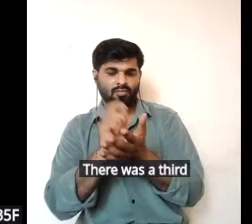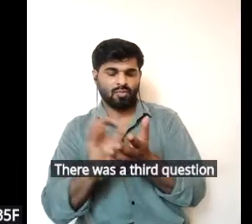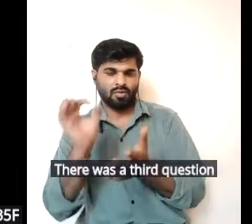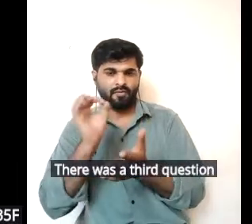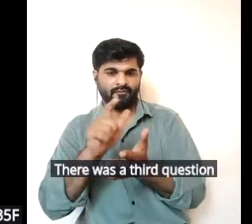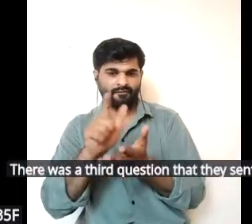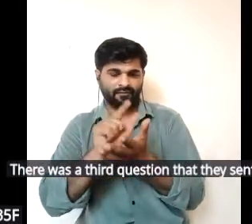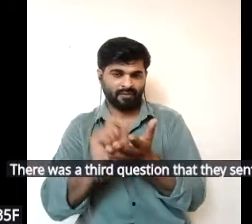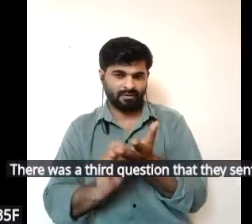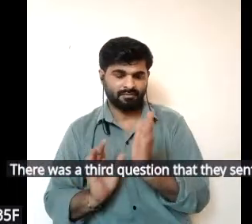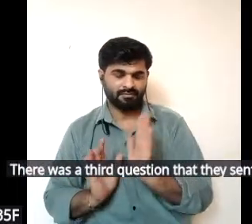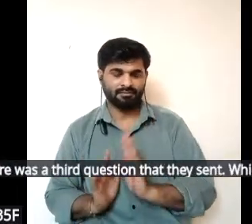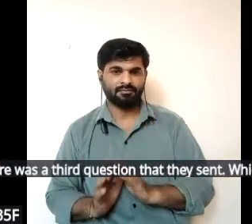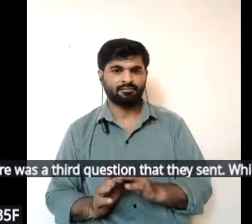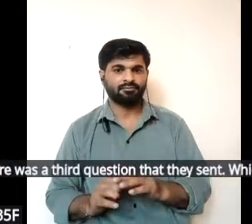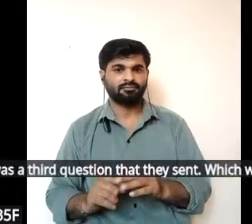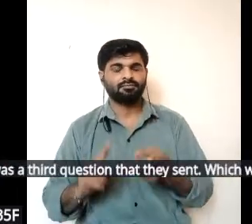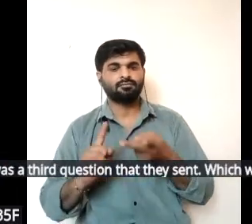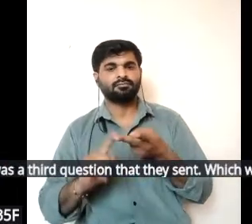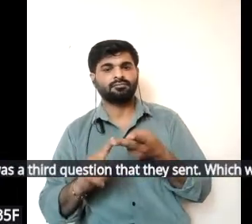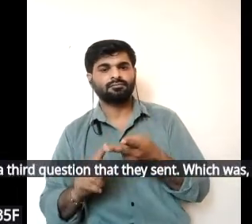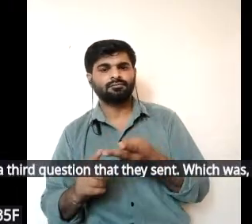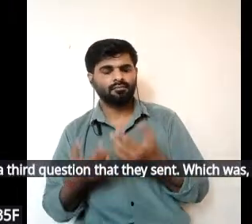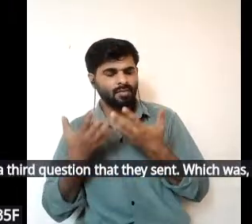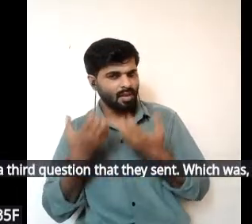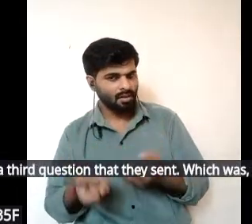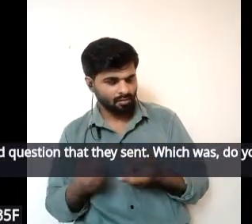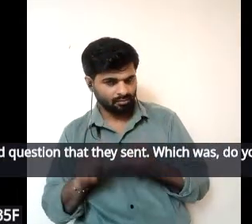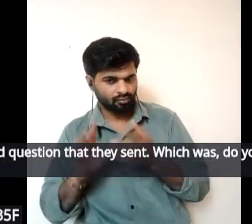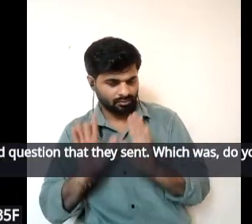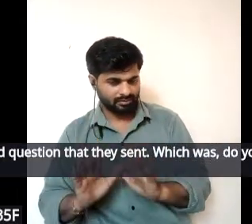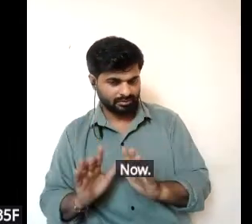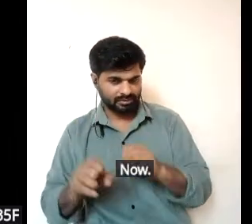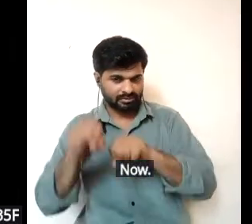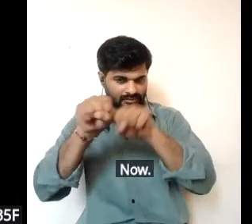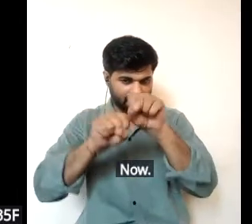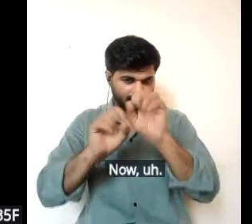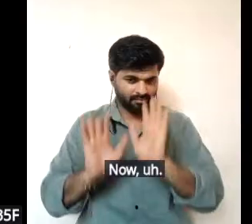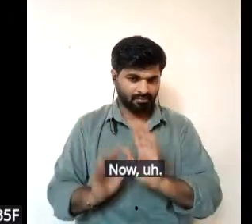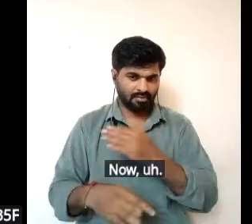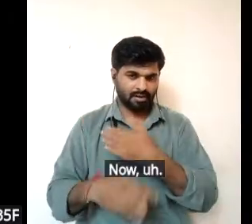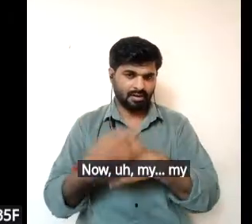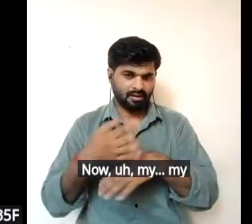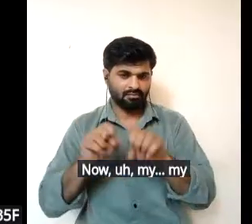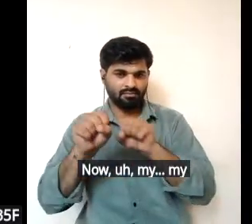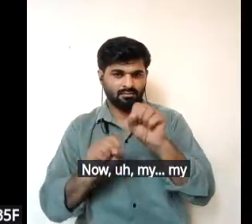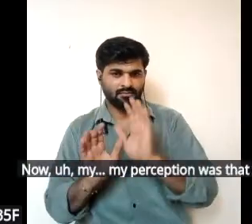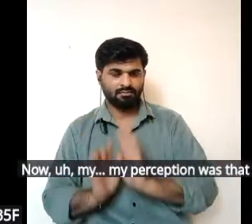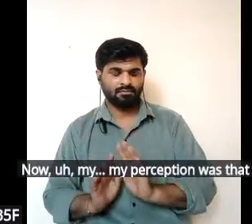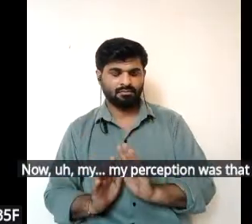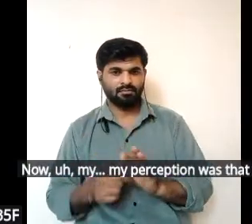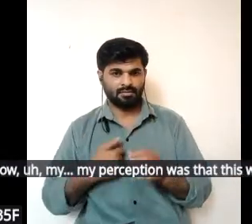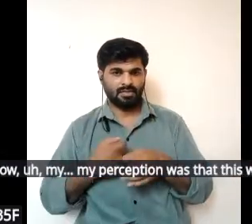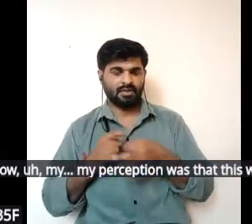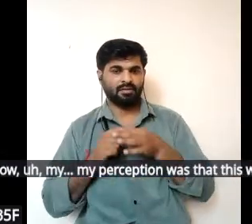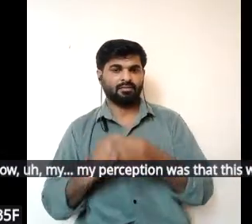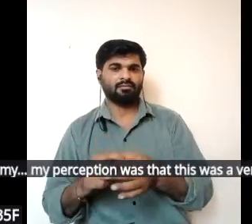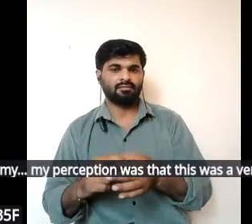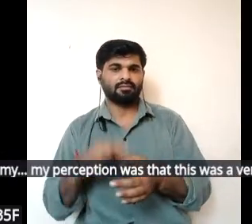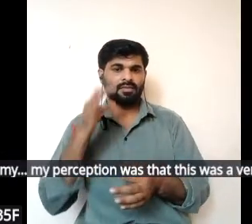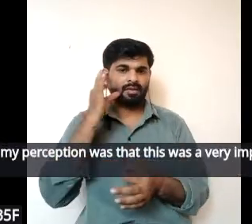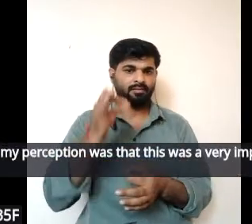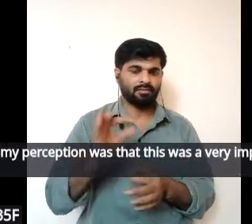sent, which was, "Do you have a disability certificate?" Now, my perception was that this was a very important question,